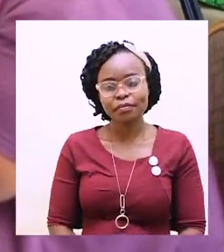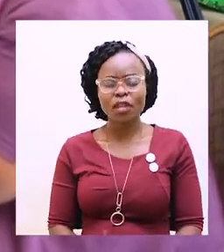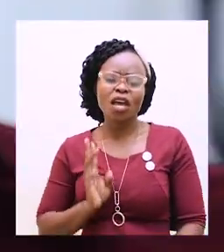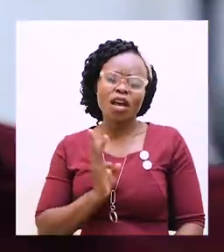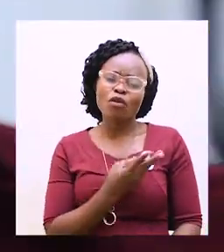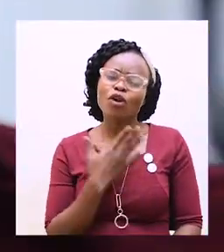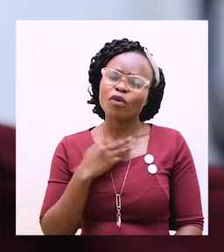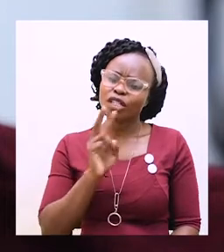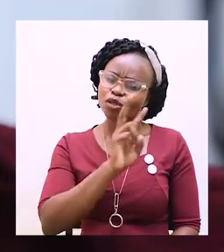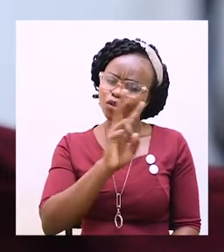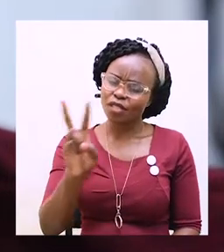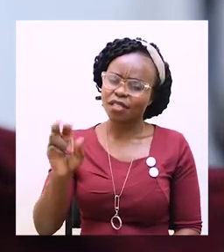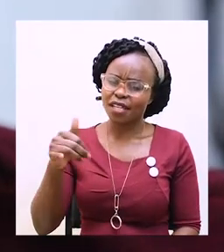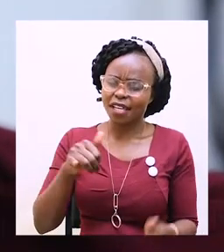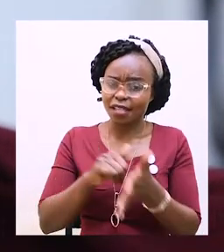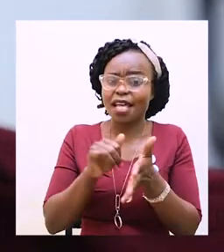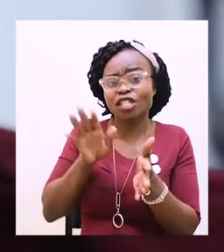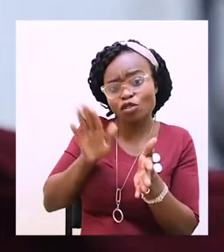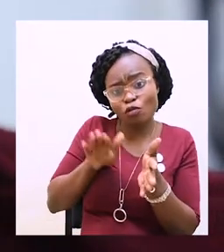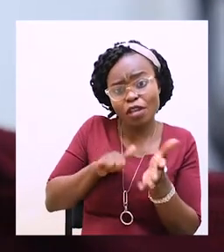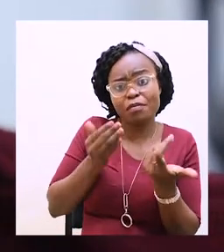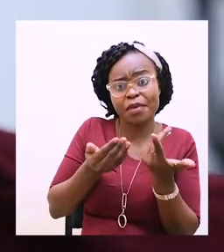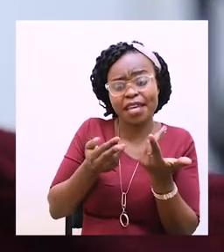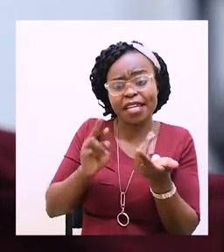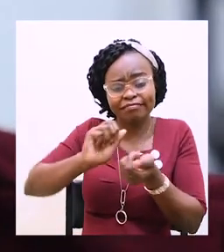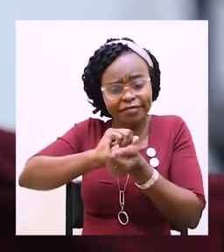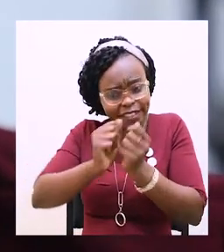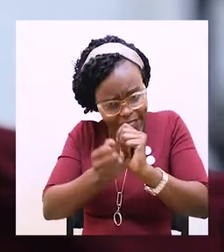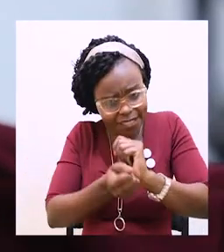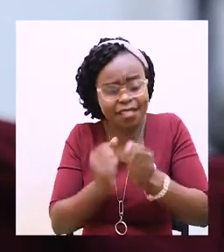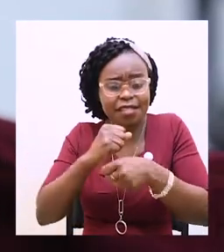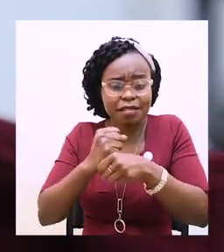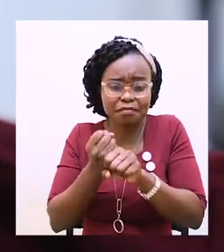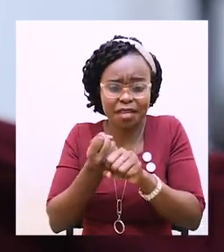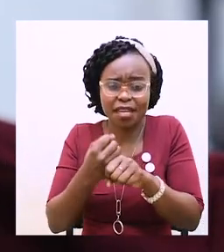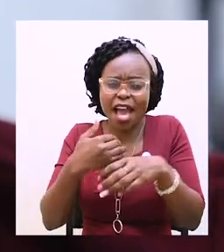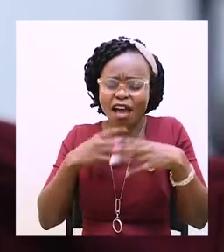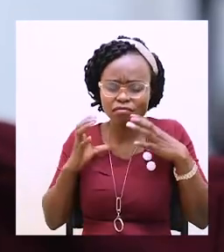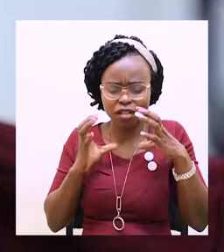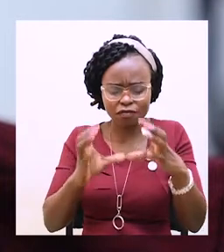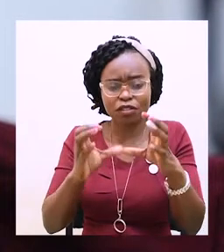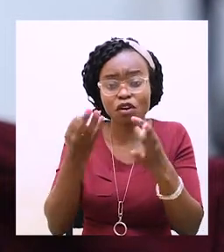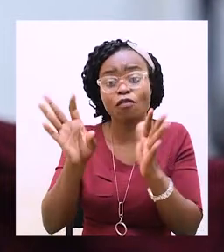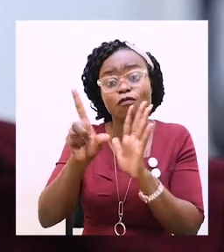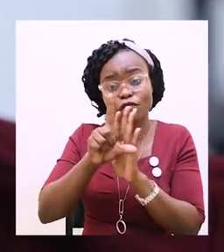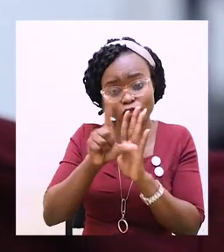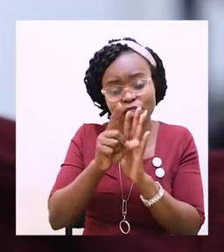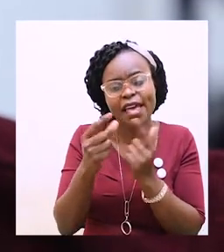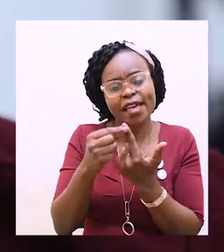We want to see that the laws that have been put in place, the reforms that we have made, there is enforcement of